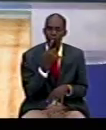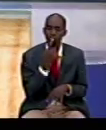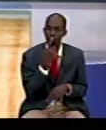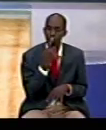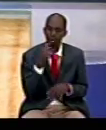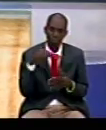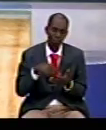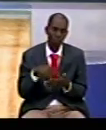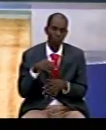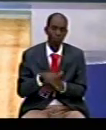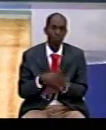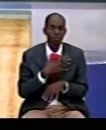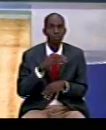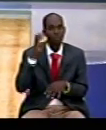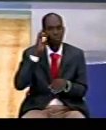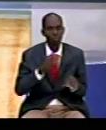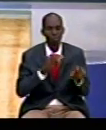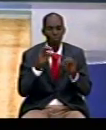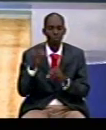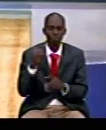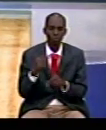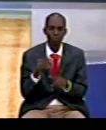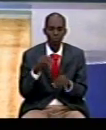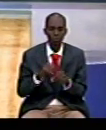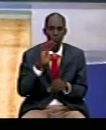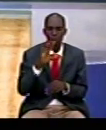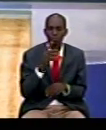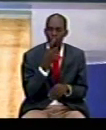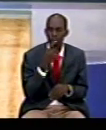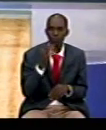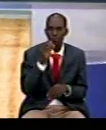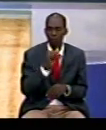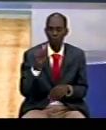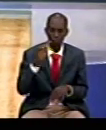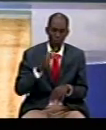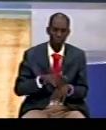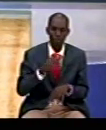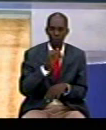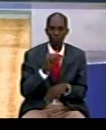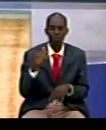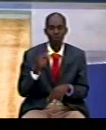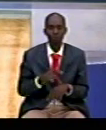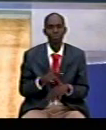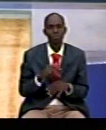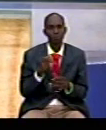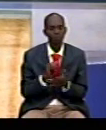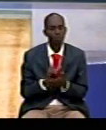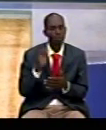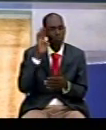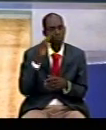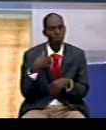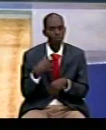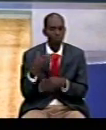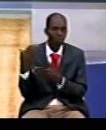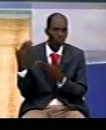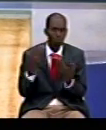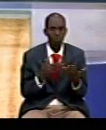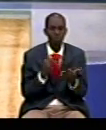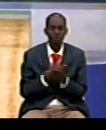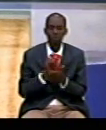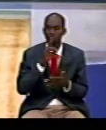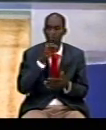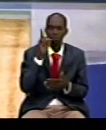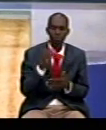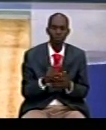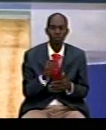And he puts the words in your mouth. A touch, a touch, a touch that will bring reassurance.